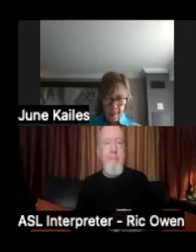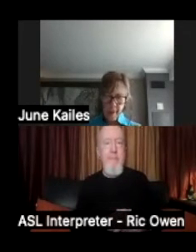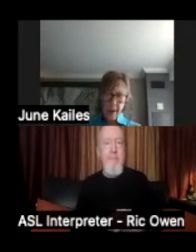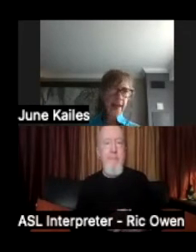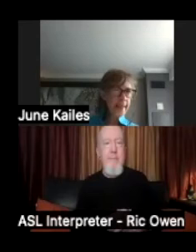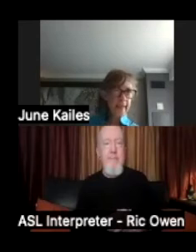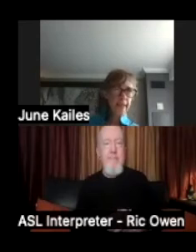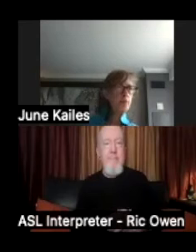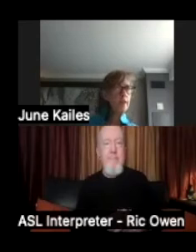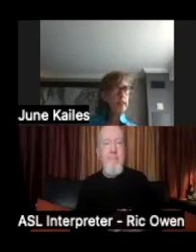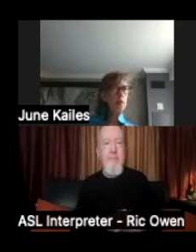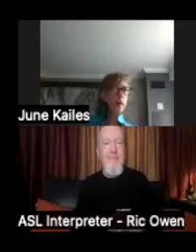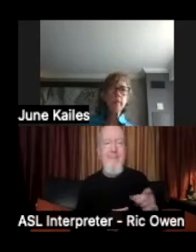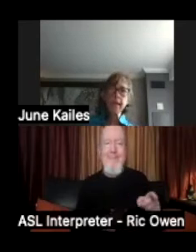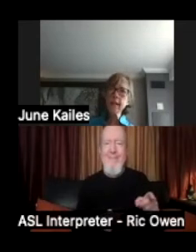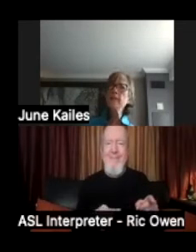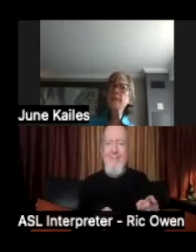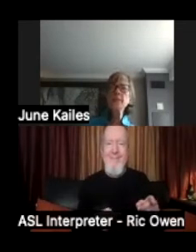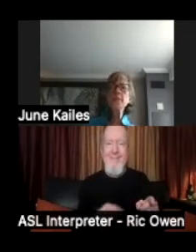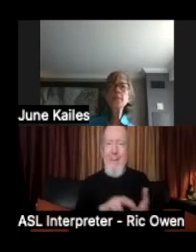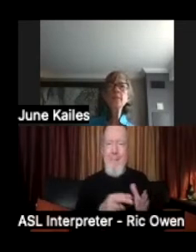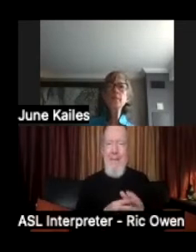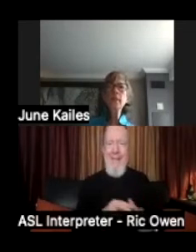Okay, any guesses what this might mean?